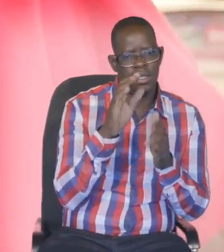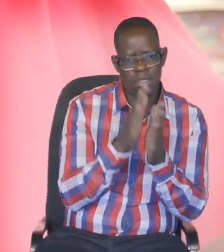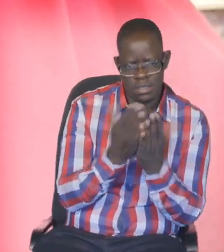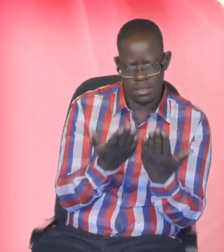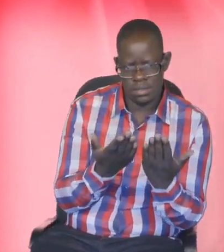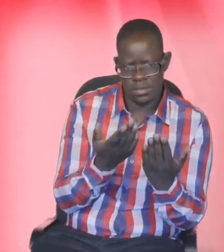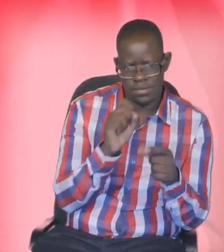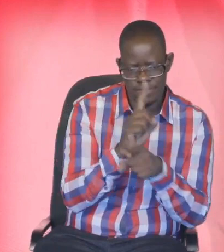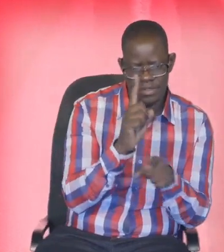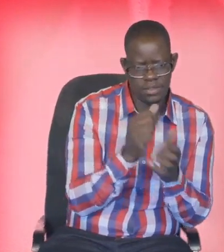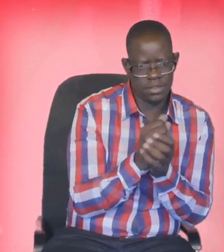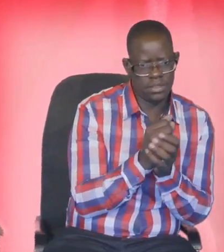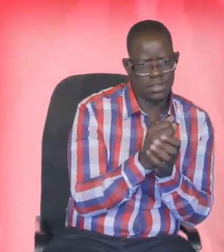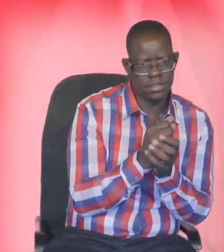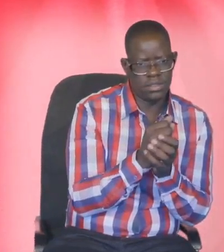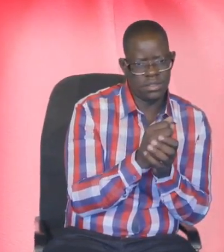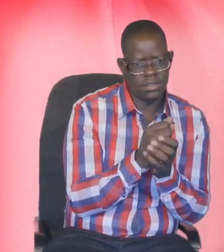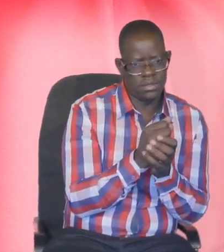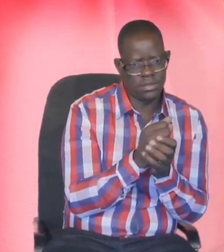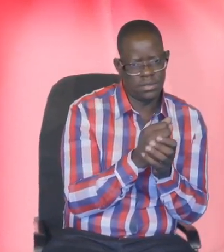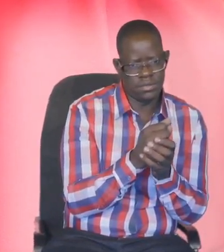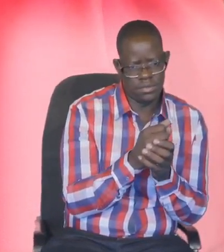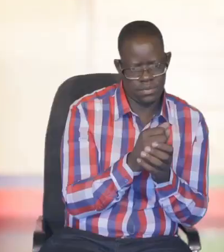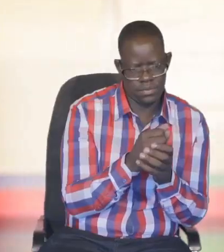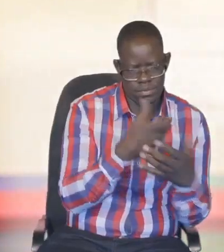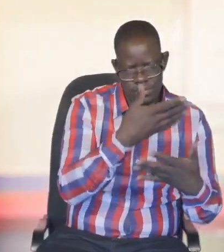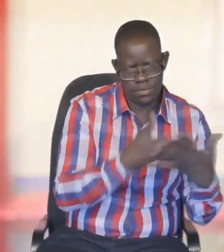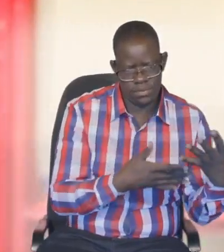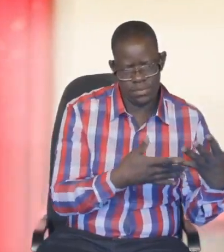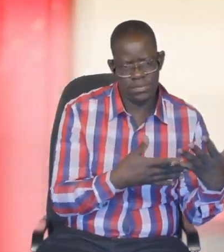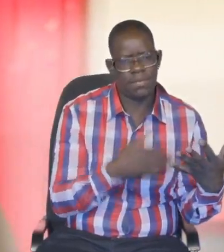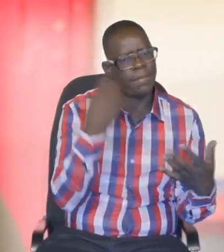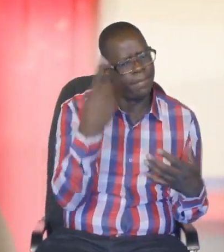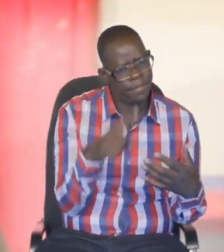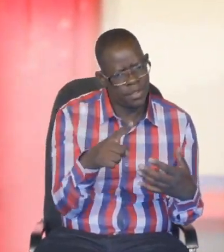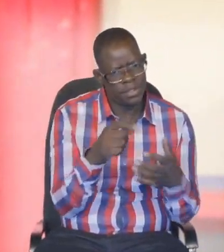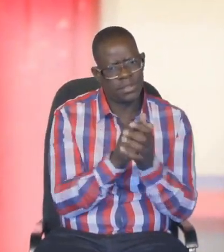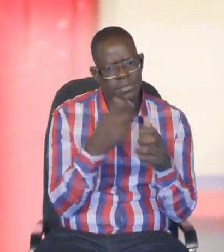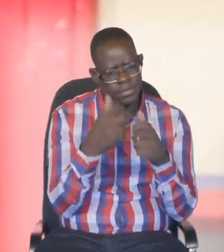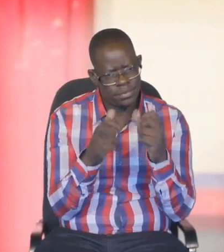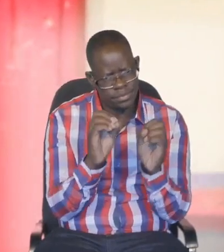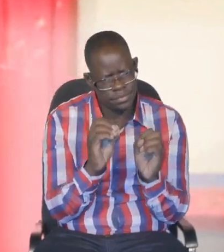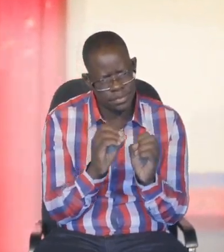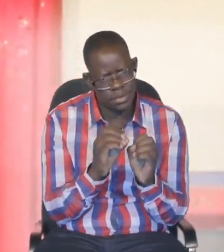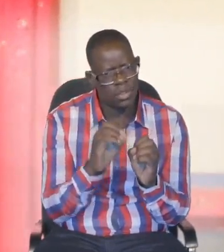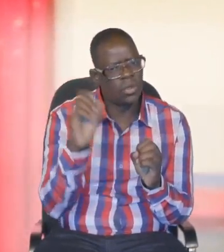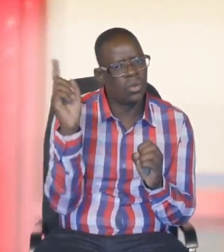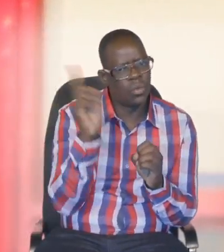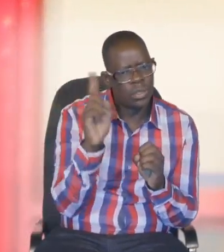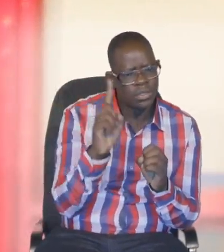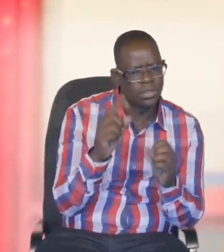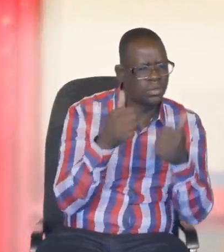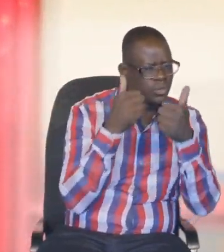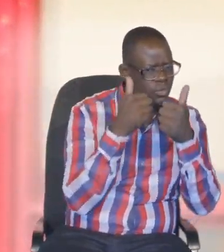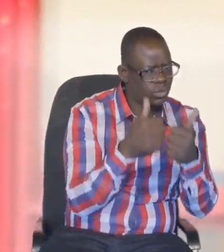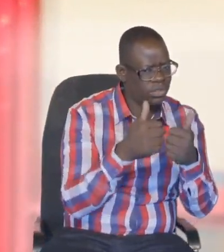of the first entry from which we cannot record debtors control account. But then, Before we record, what are the advantages